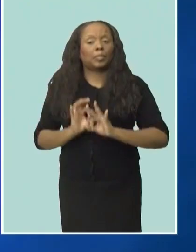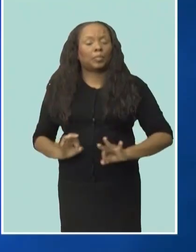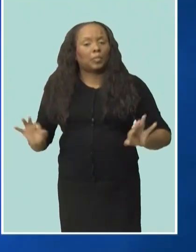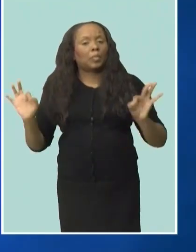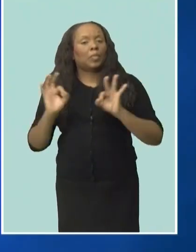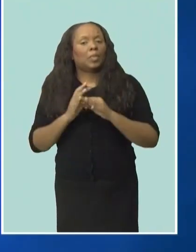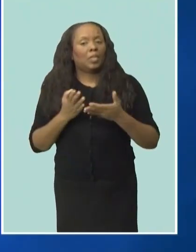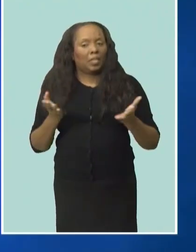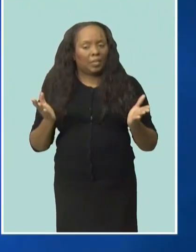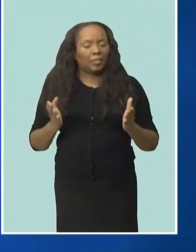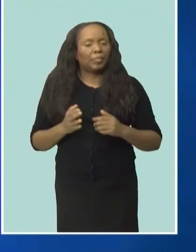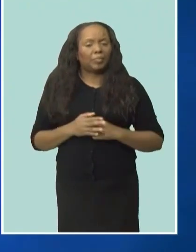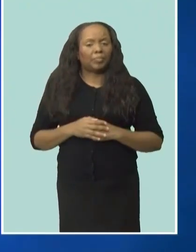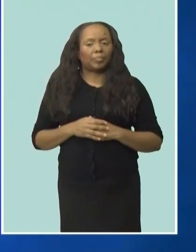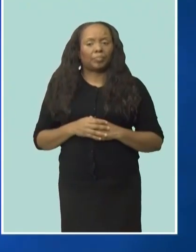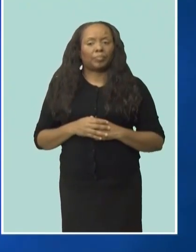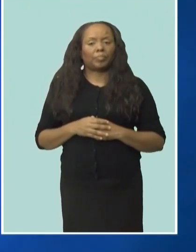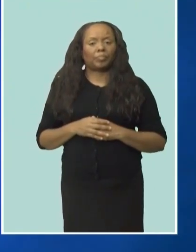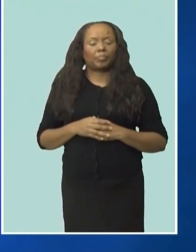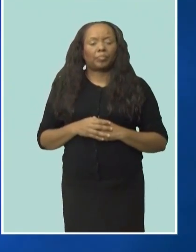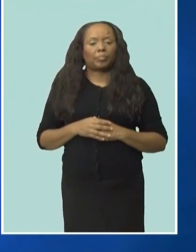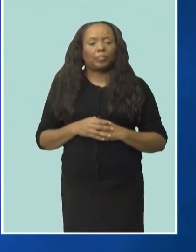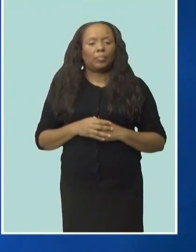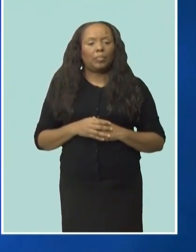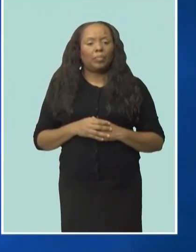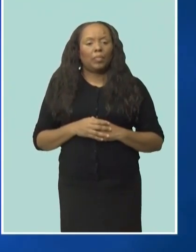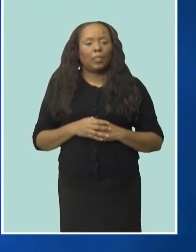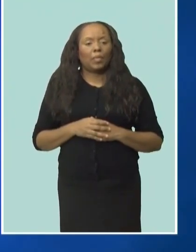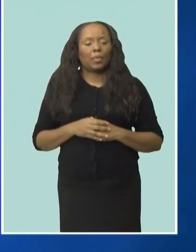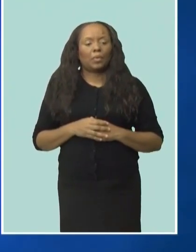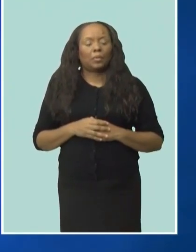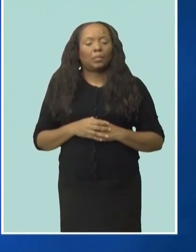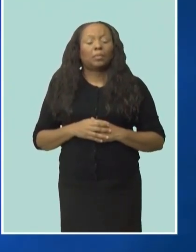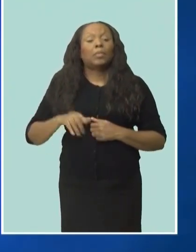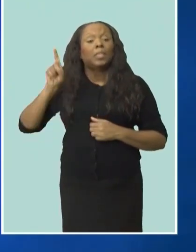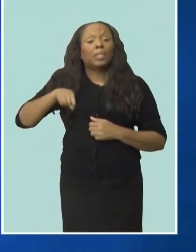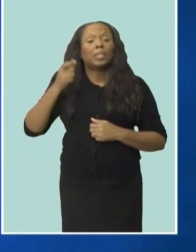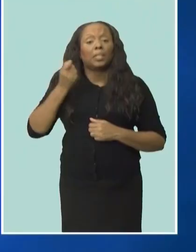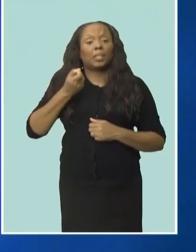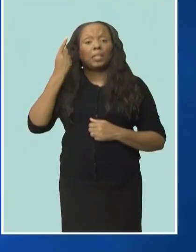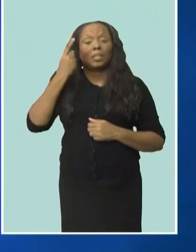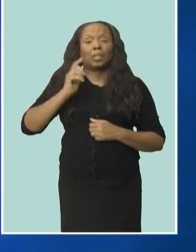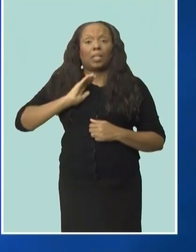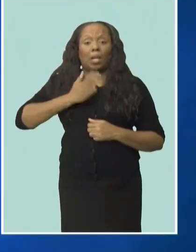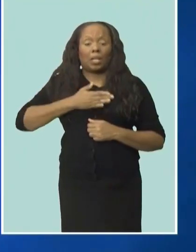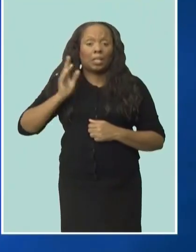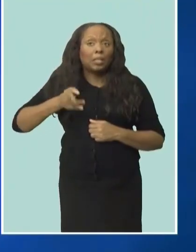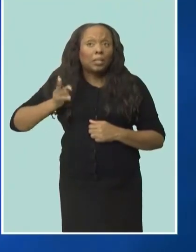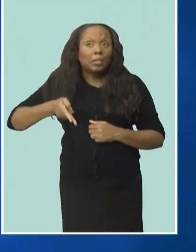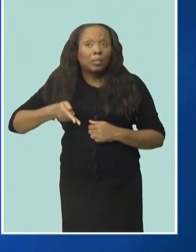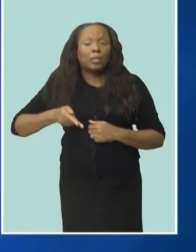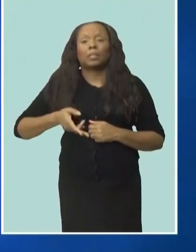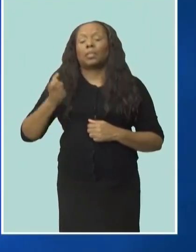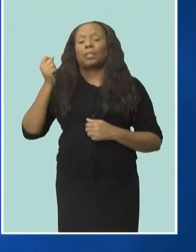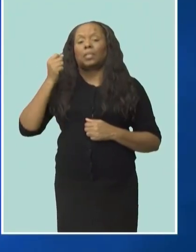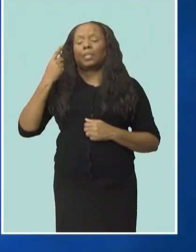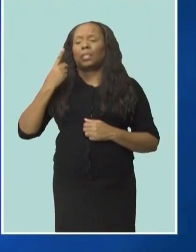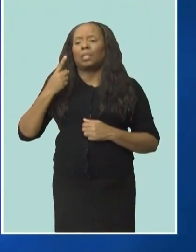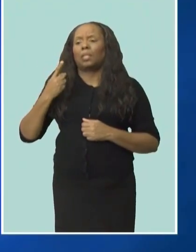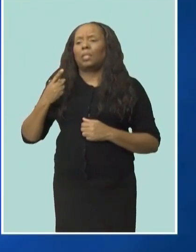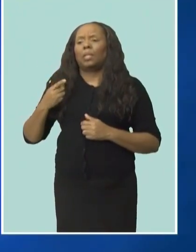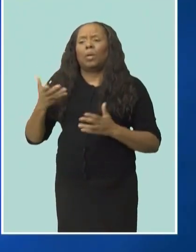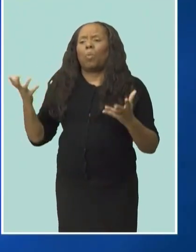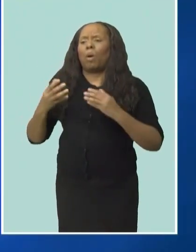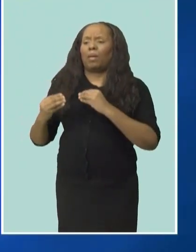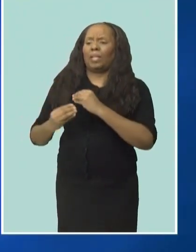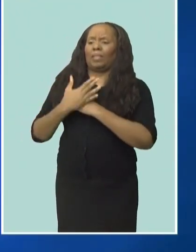do. And part and parcel of it is understanding our history, understanding what has influenced us. I keep